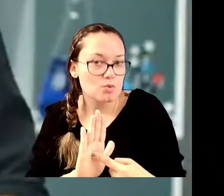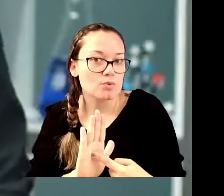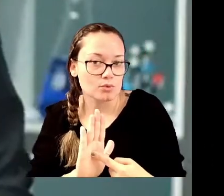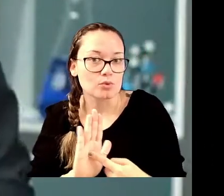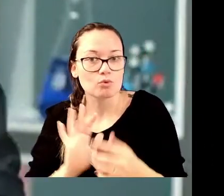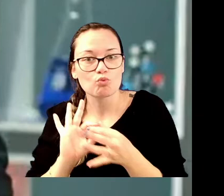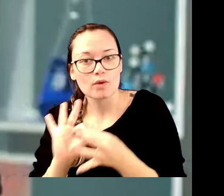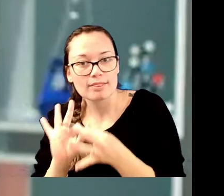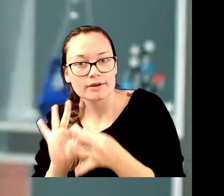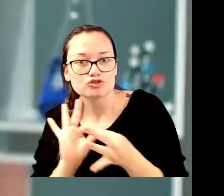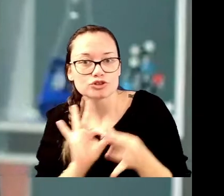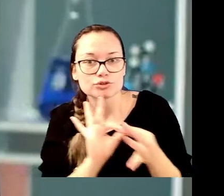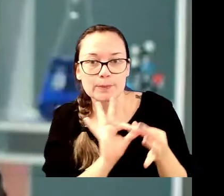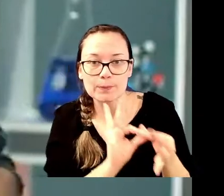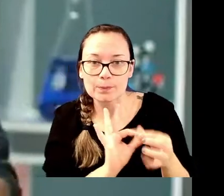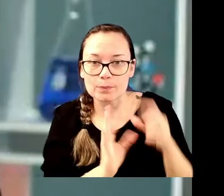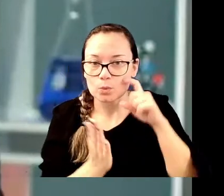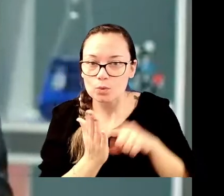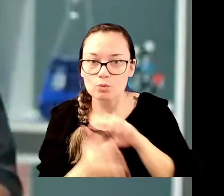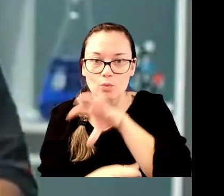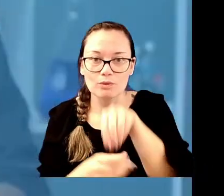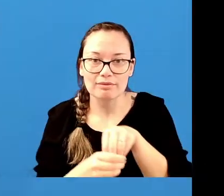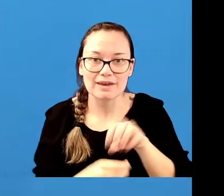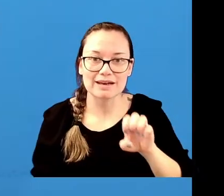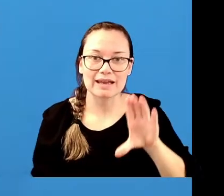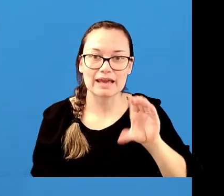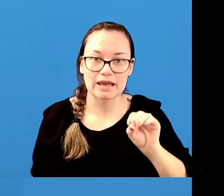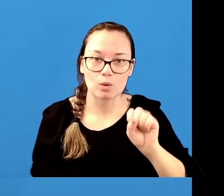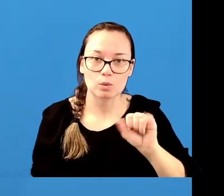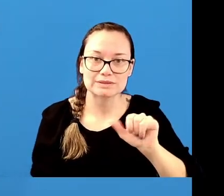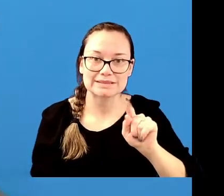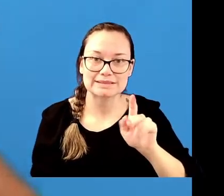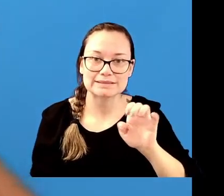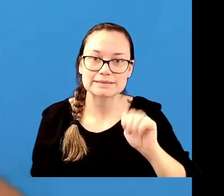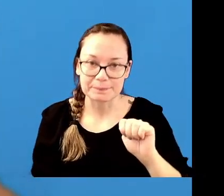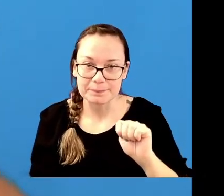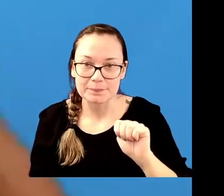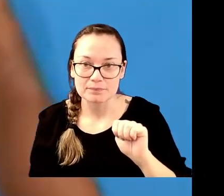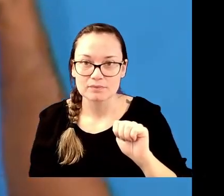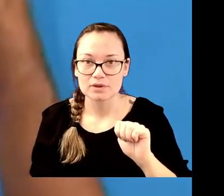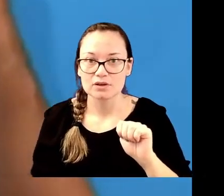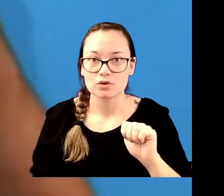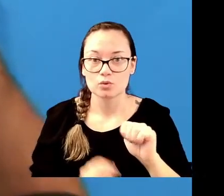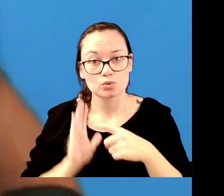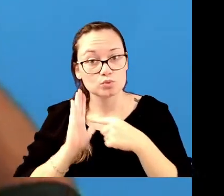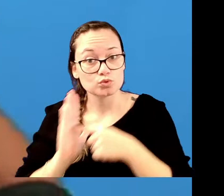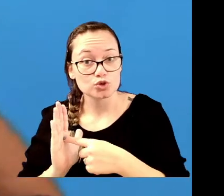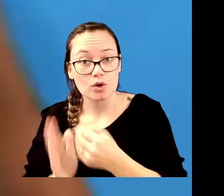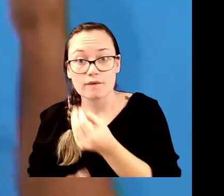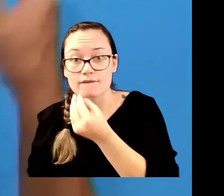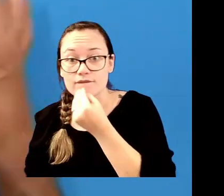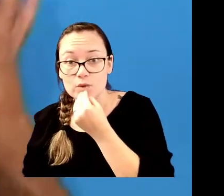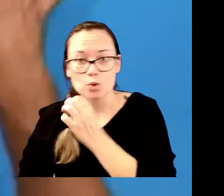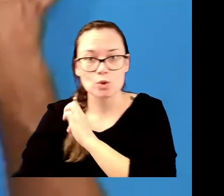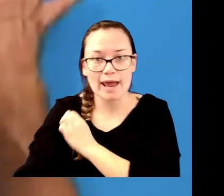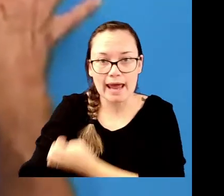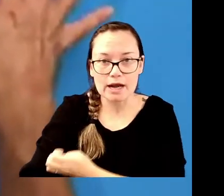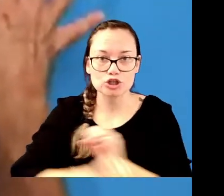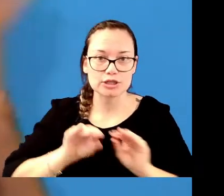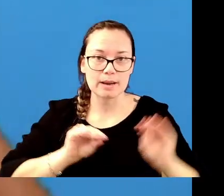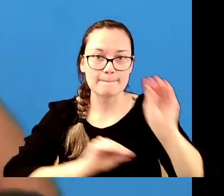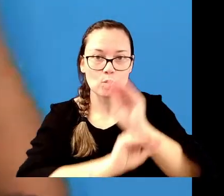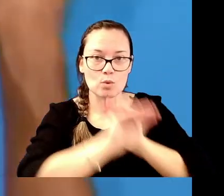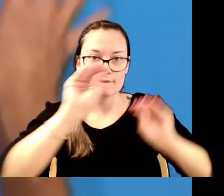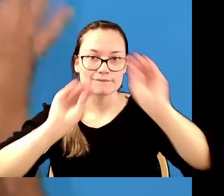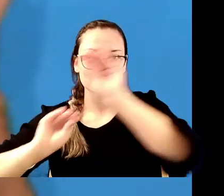the relationships that we see within an ecosystem. They are going to identify that food and energy moving around. And notice